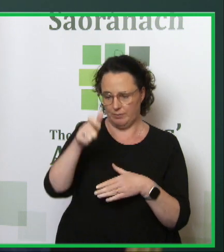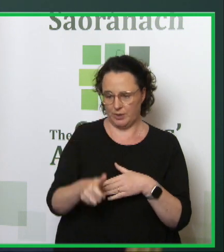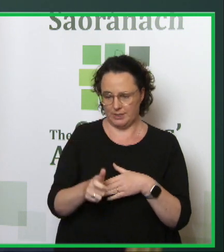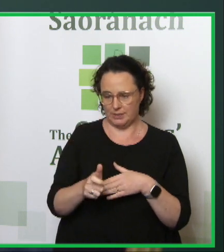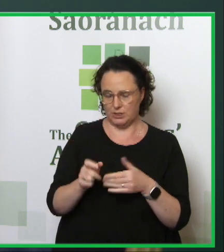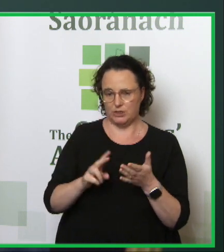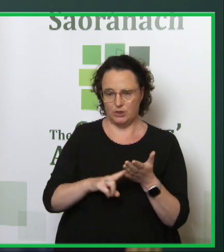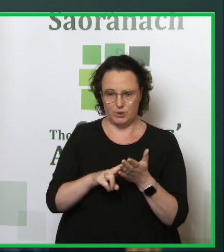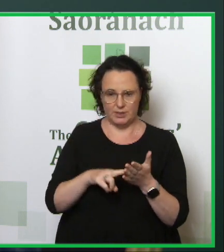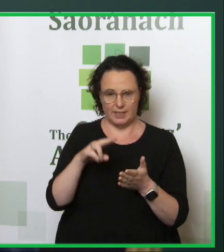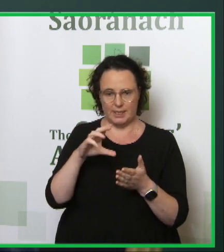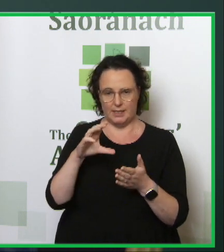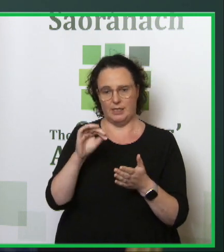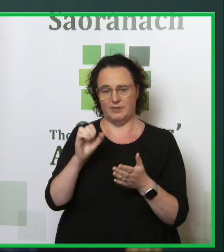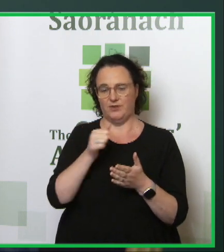will